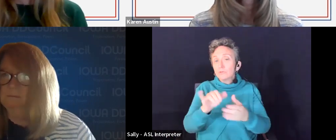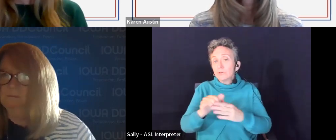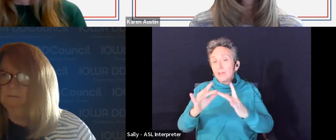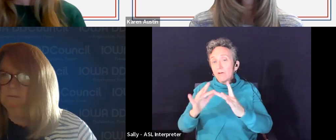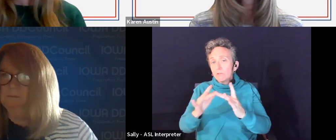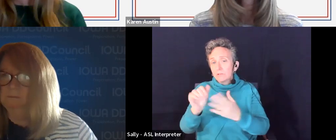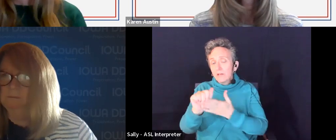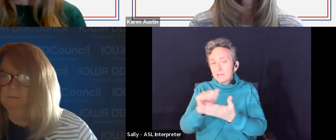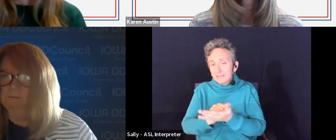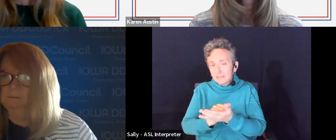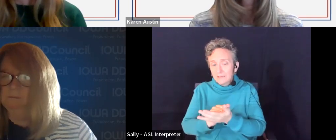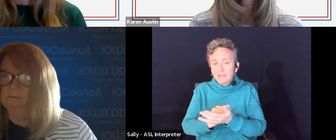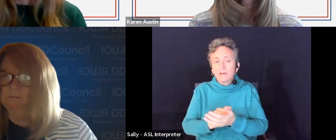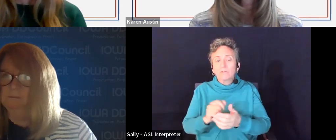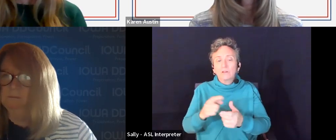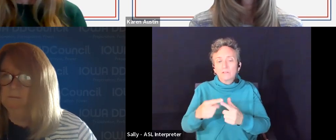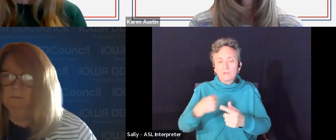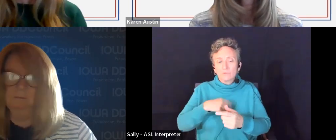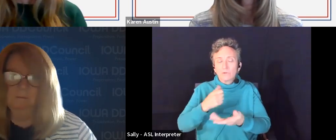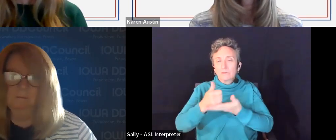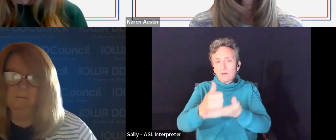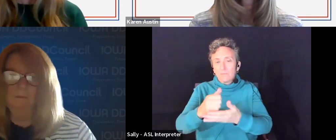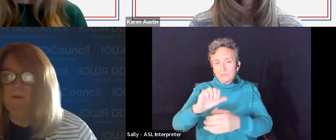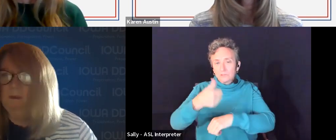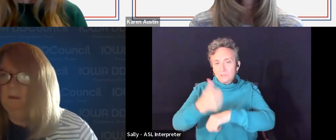reach out to our 800 number and we can help get you set up as well.